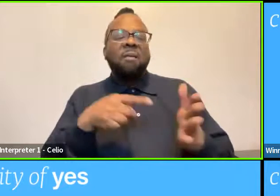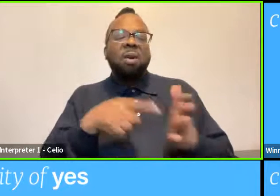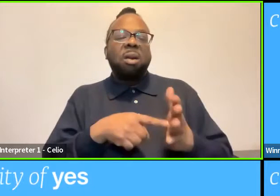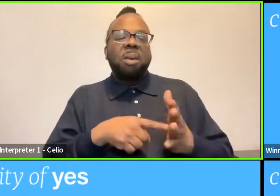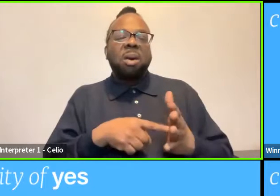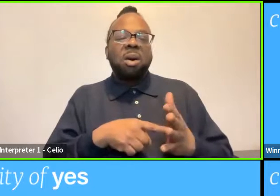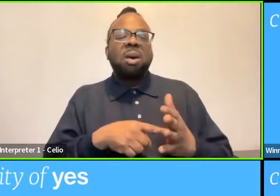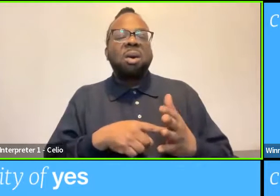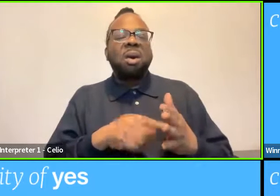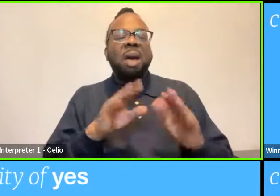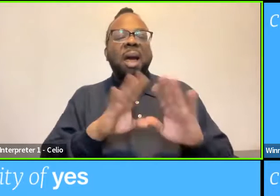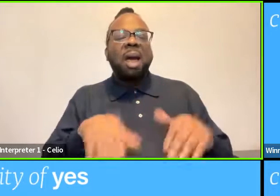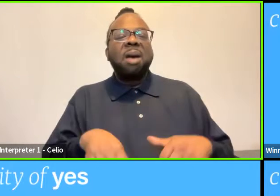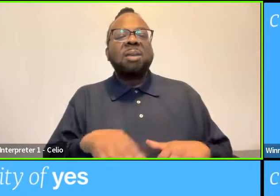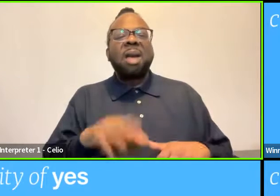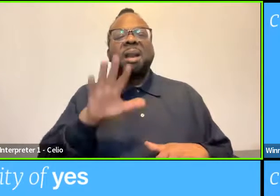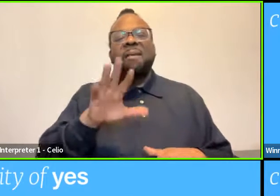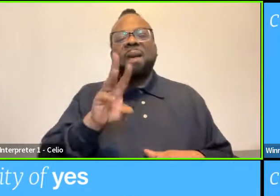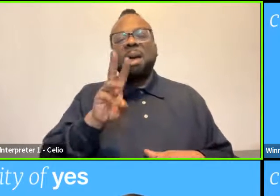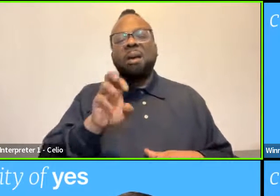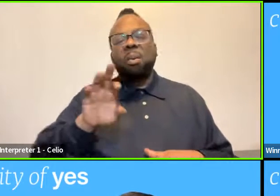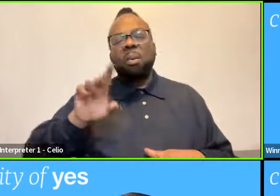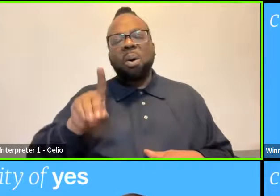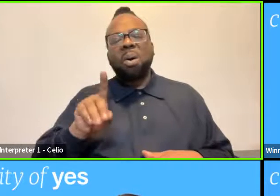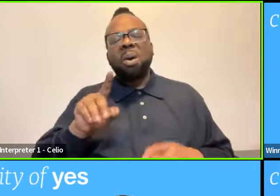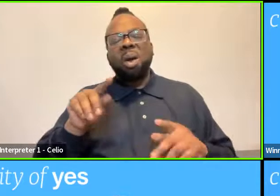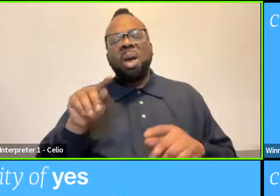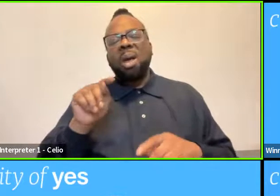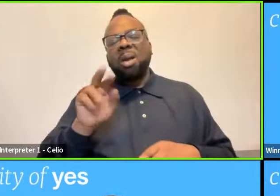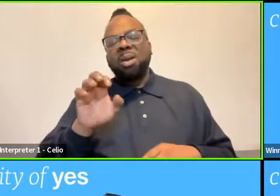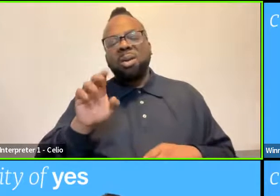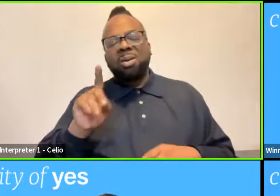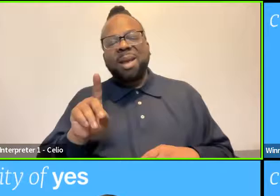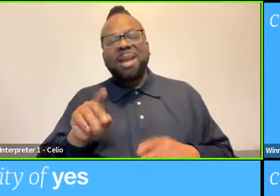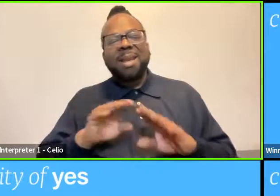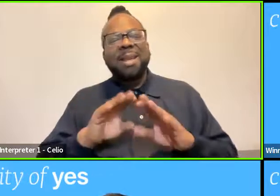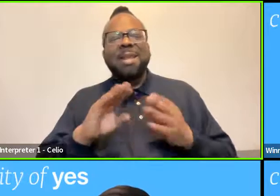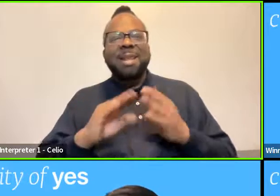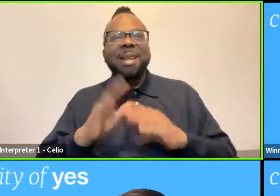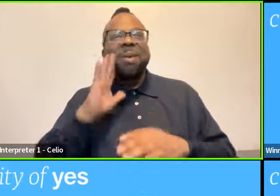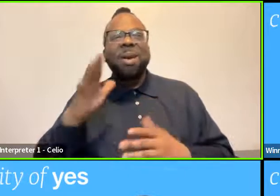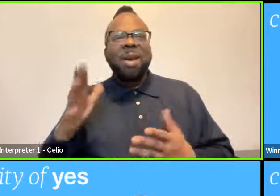World Trade Center would basically take all of the city's affordable housing subsidy,